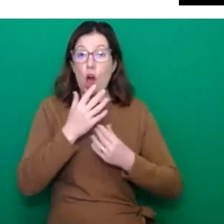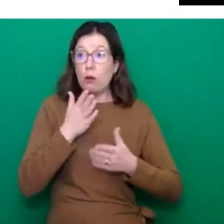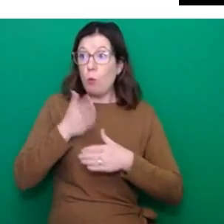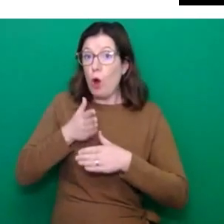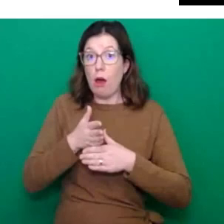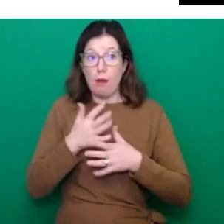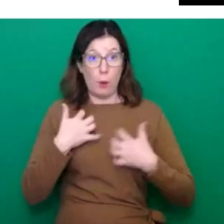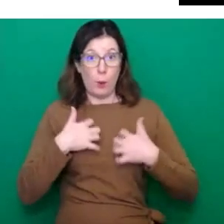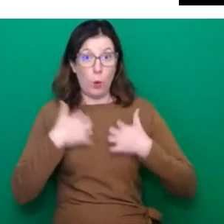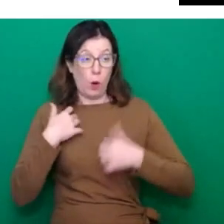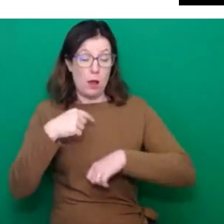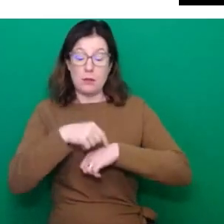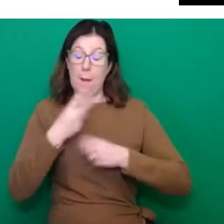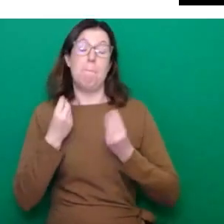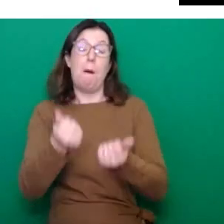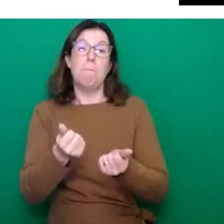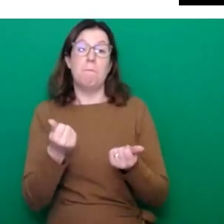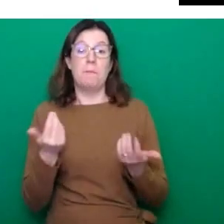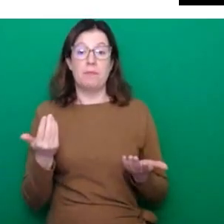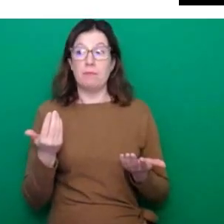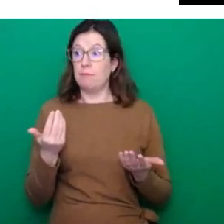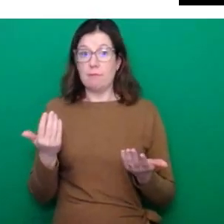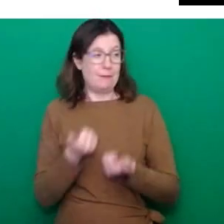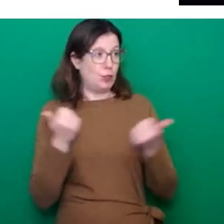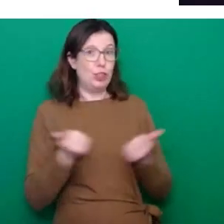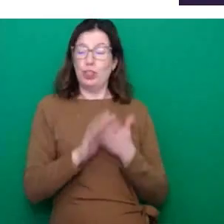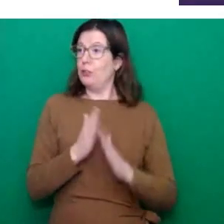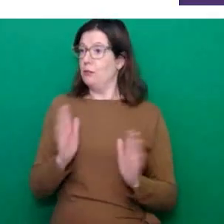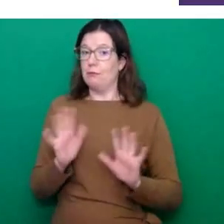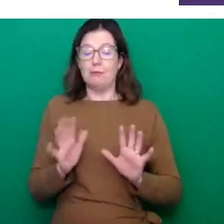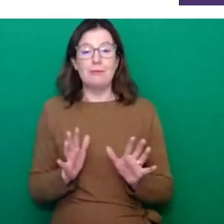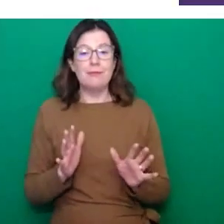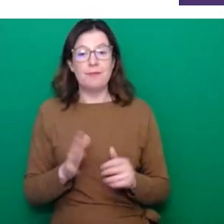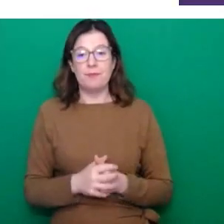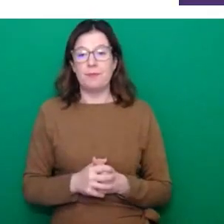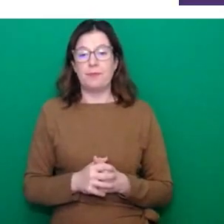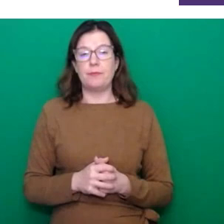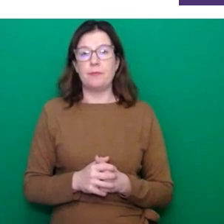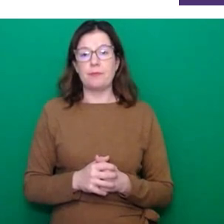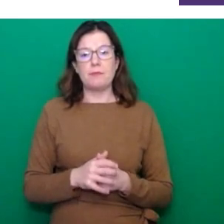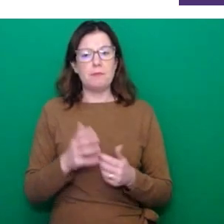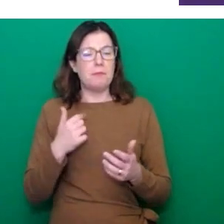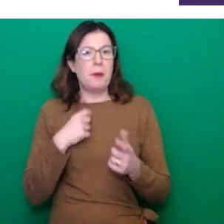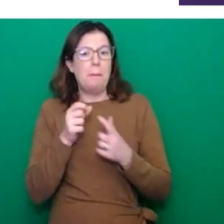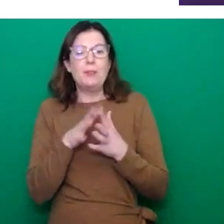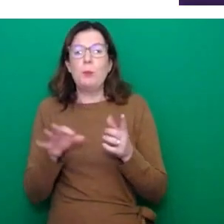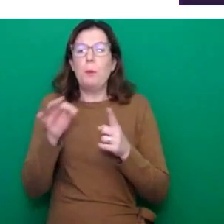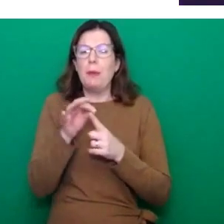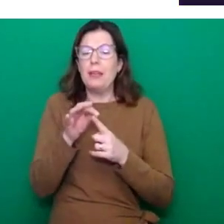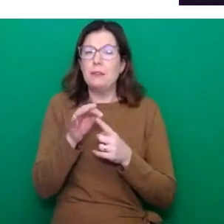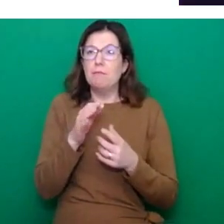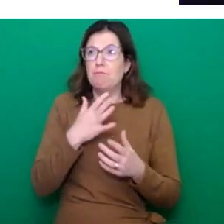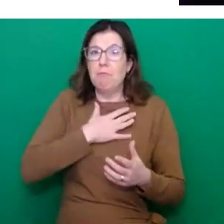It goes really quickly. It's kind of almost done before you know it. I think the profession of a PWP is quite nice, that you've